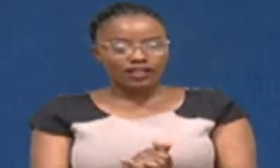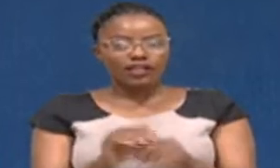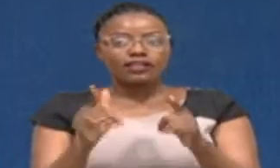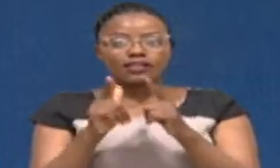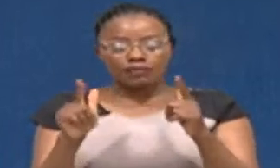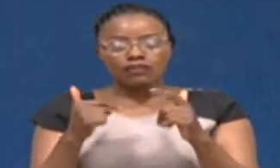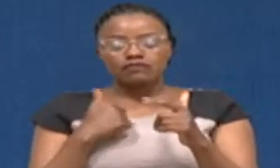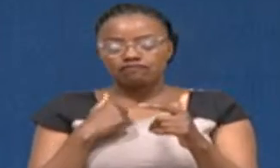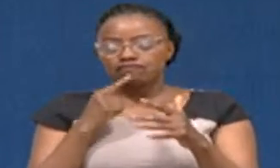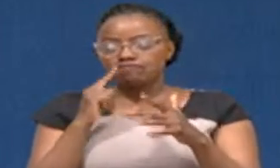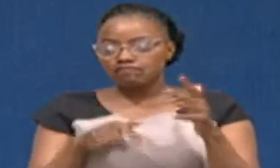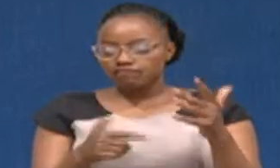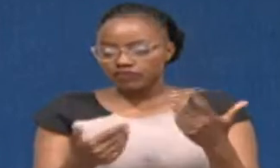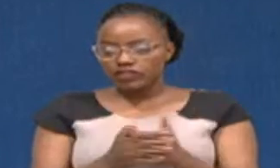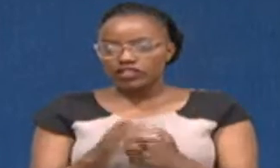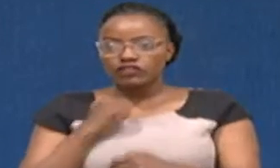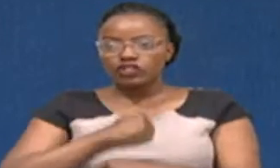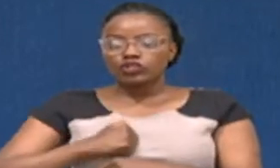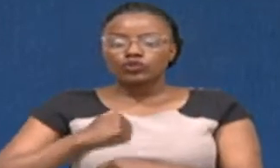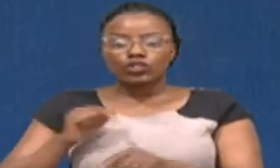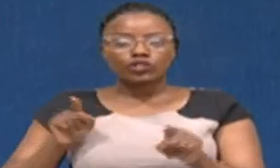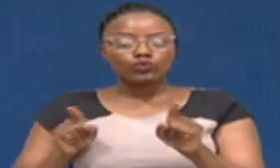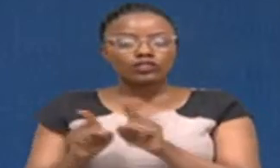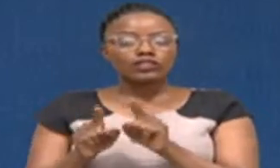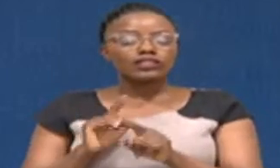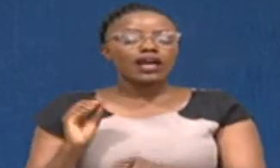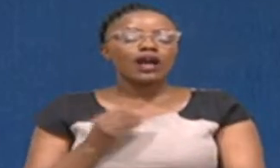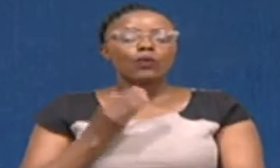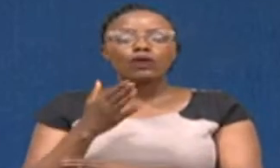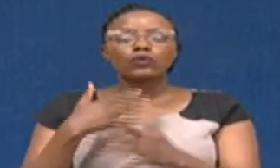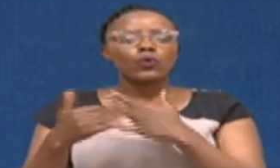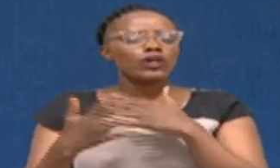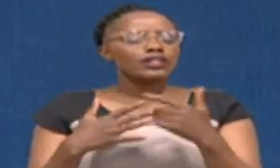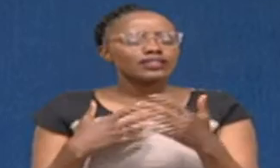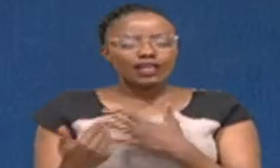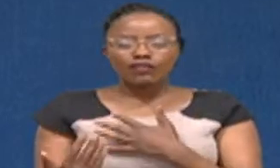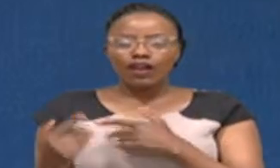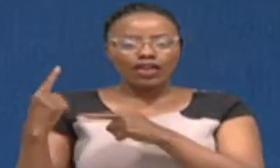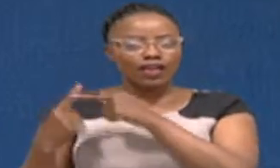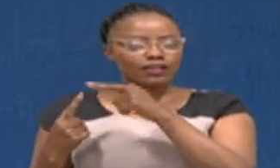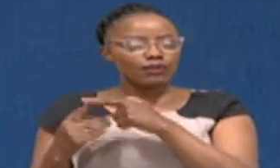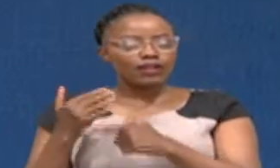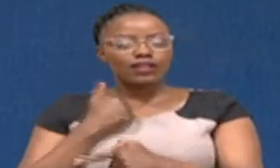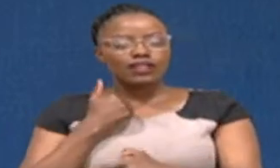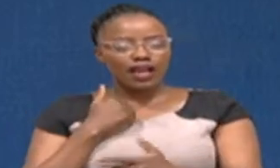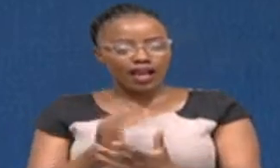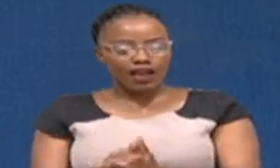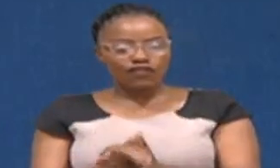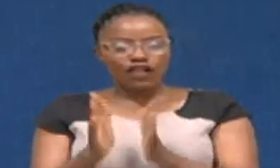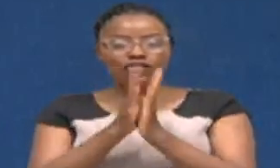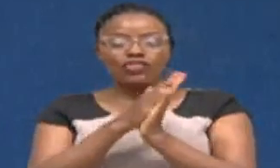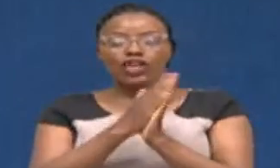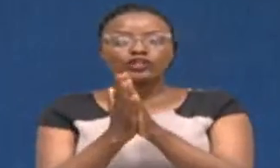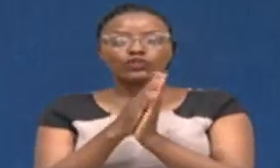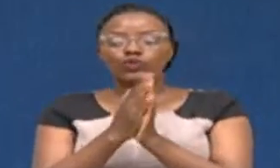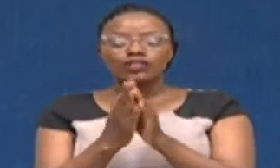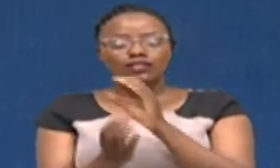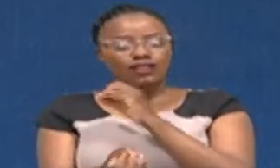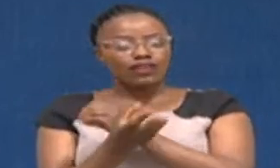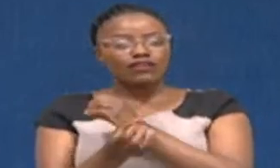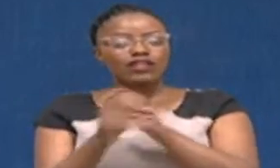let me first of all say pole to our sister for whatever that she went through. The